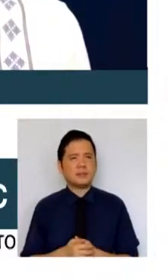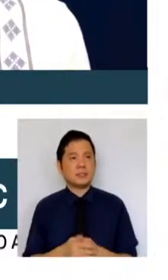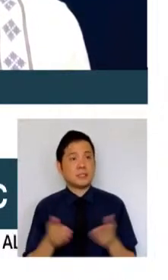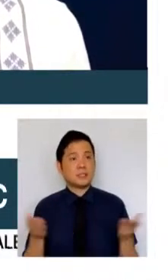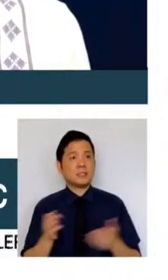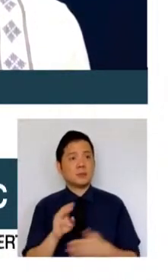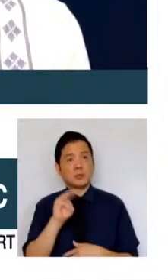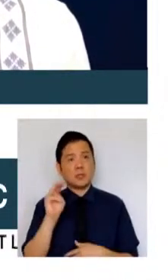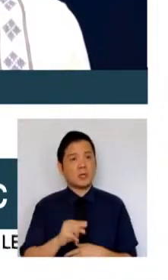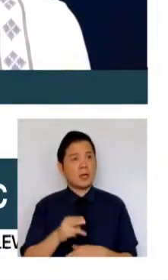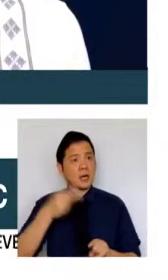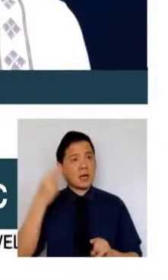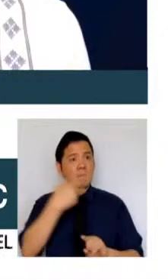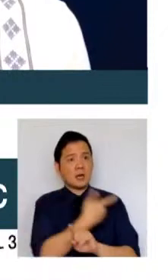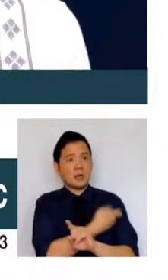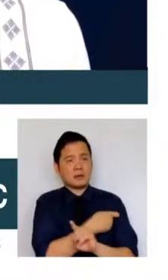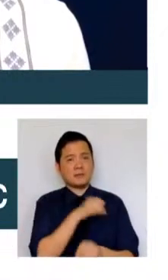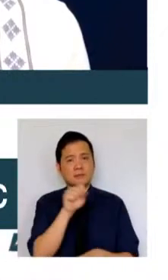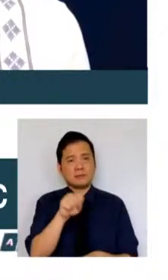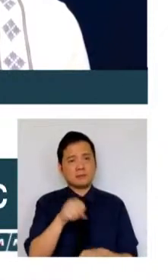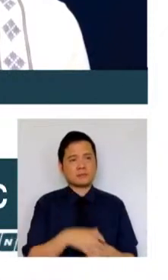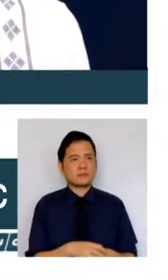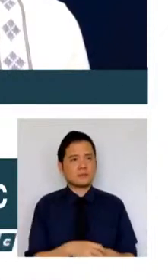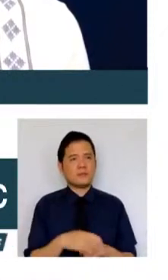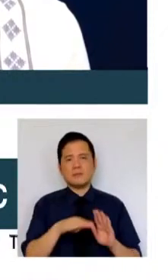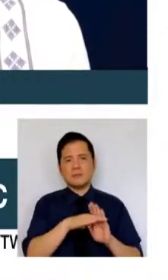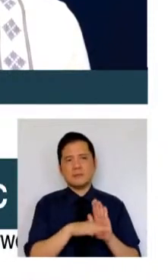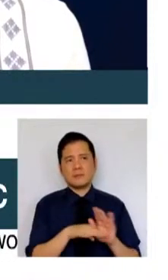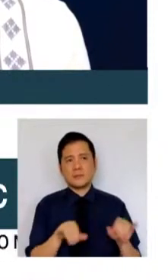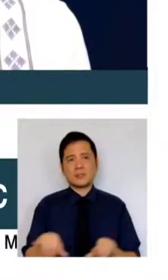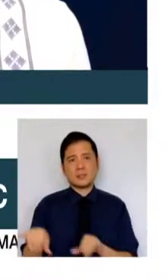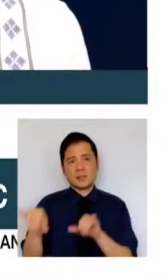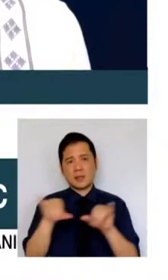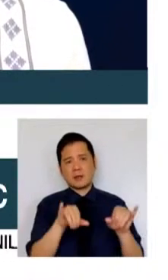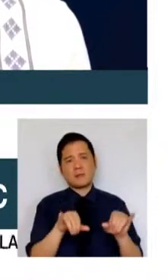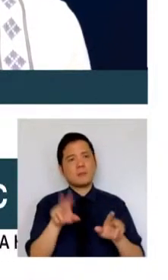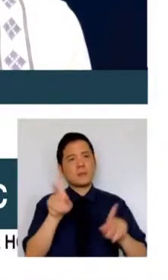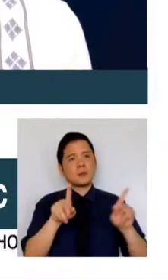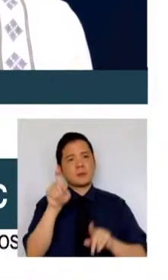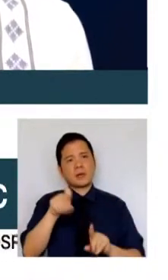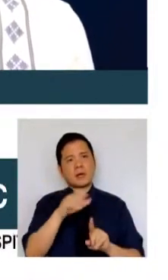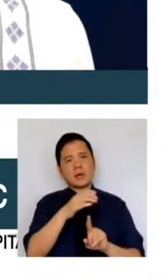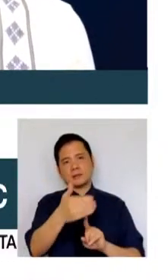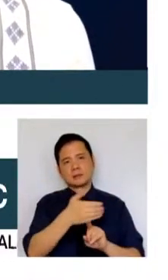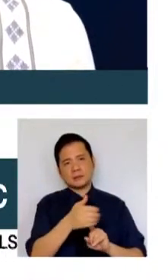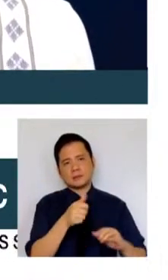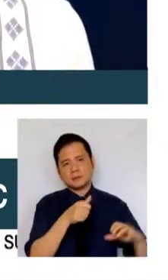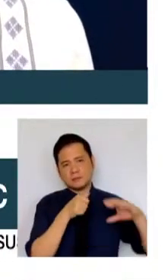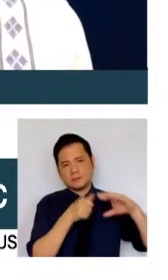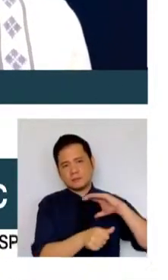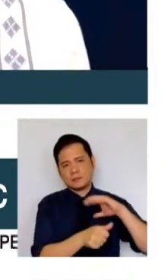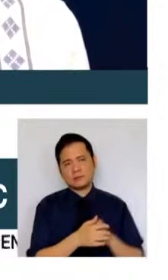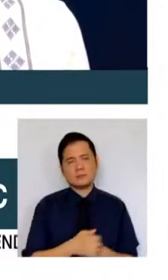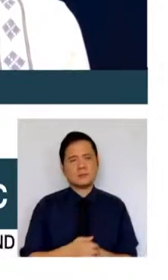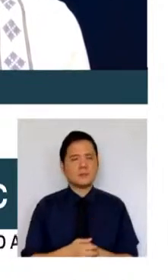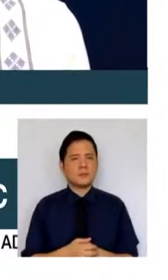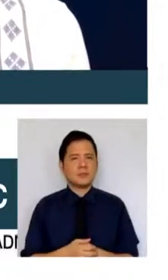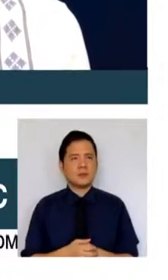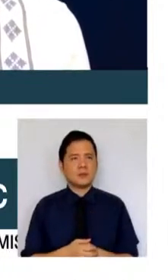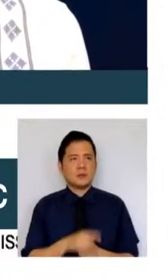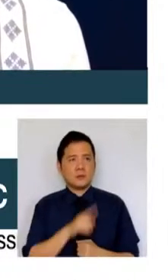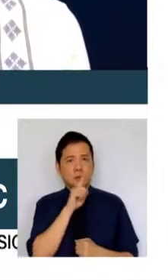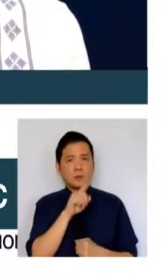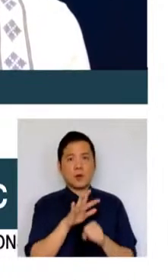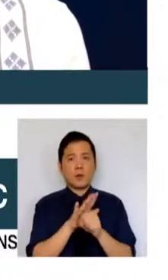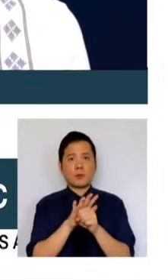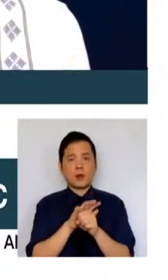Manila, the protocols remain the same. People are going to have to isolate themselves. And the more people and the high transmissibility of the